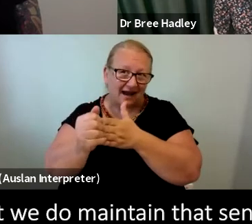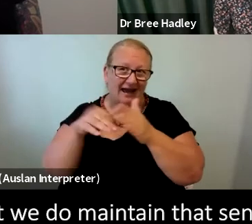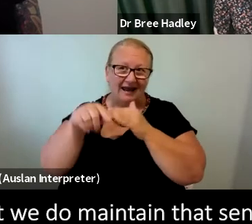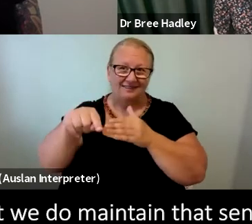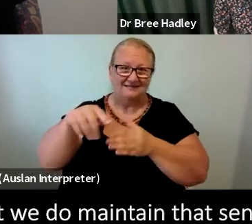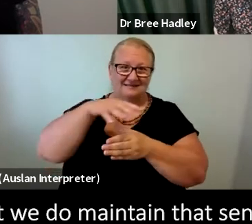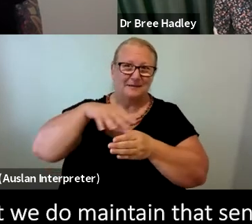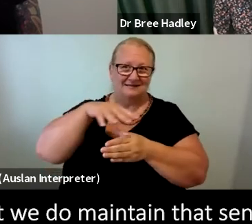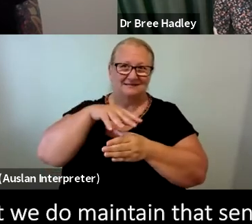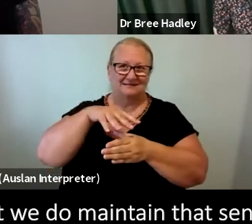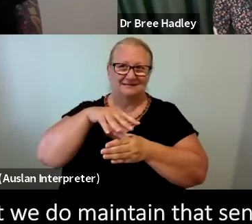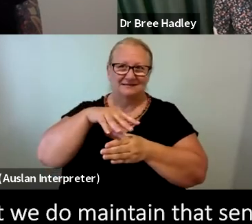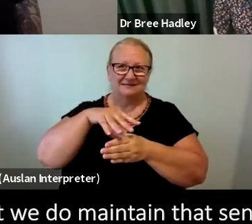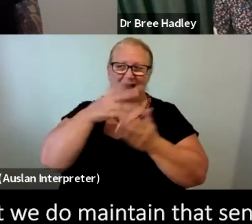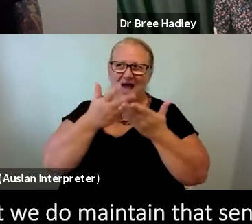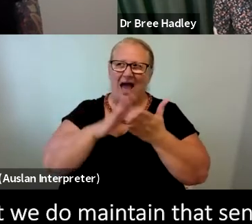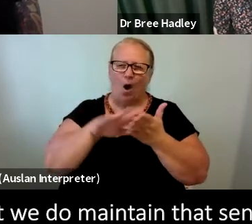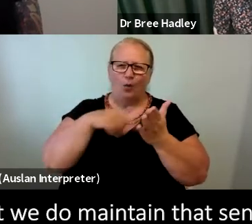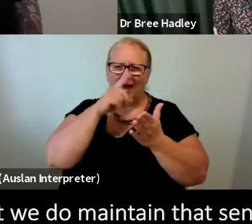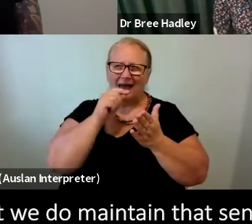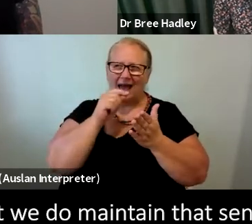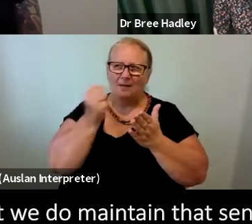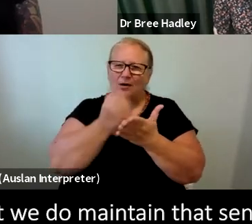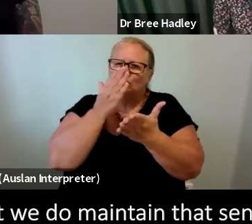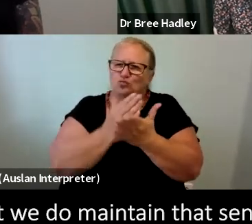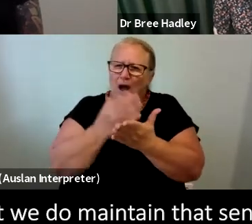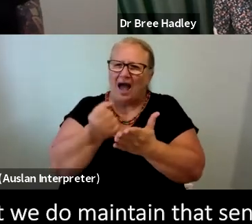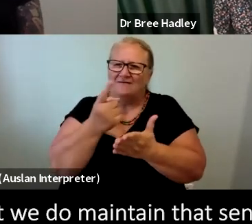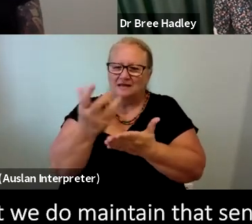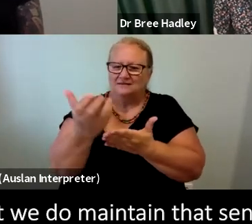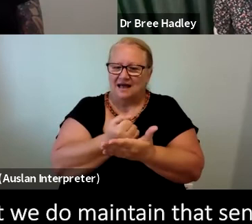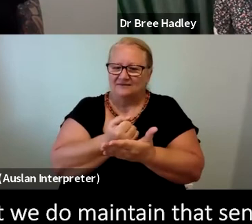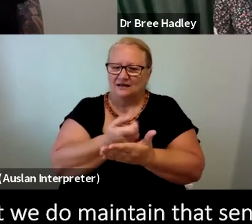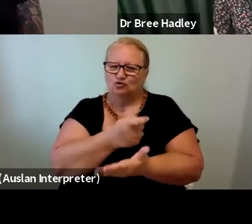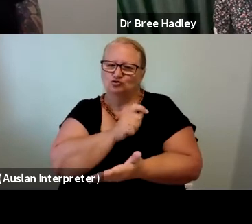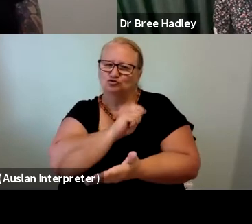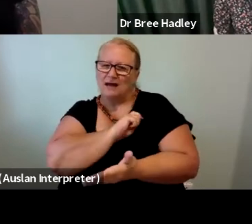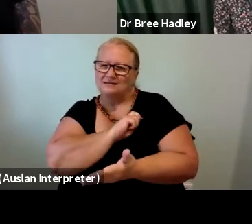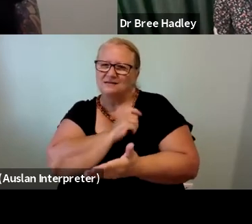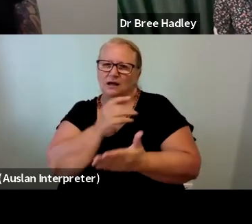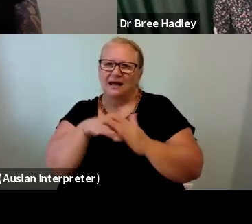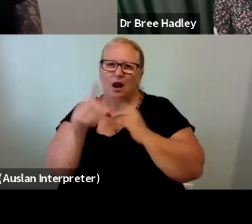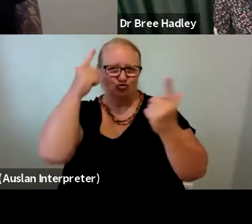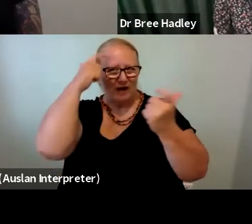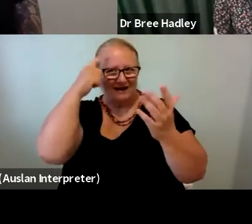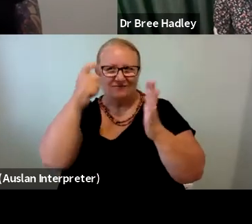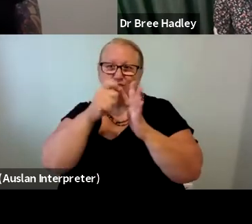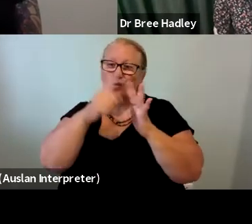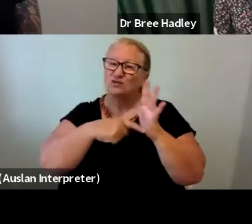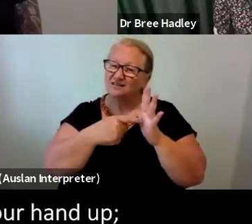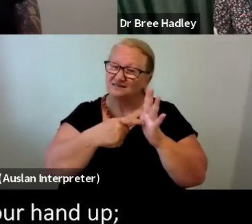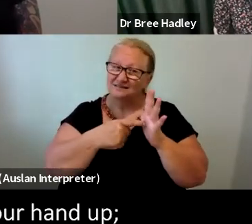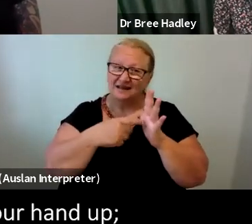we do maintain that sense of safety and trust within a creative project? Does anyone have any thoughts on